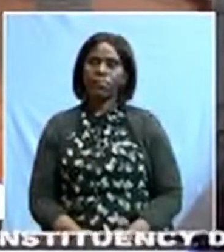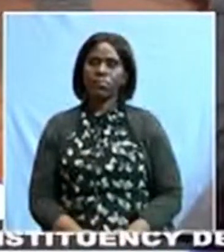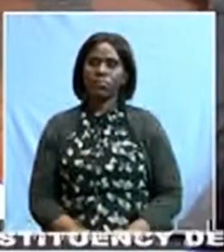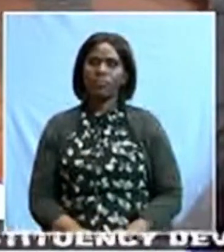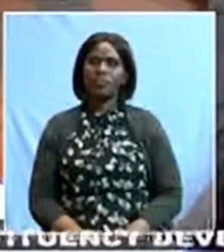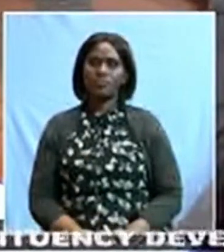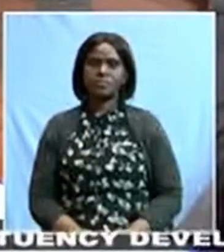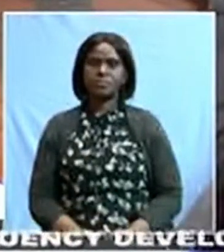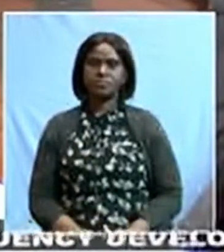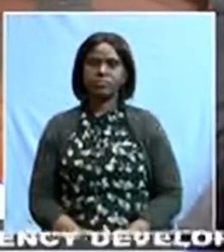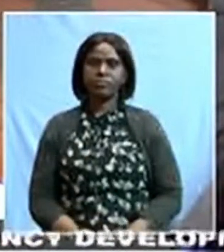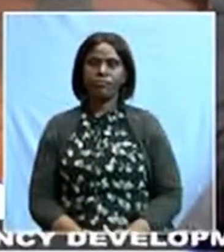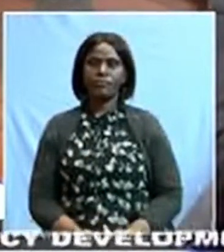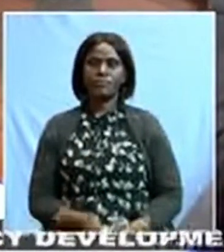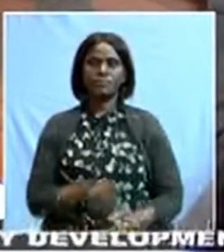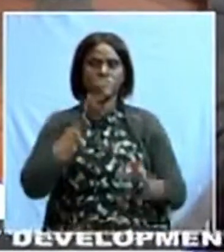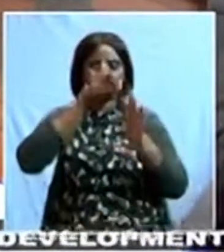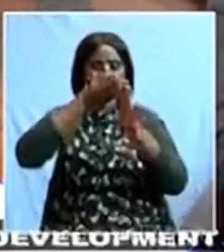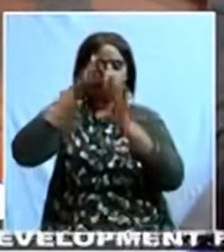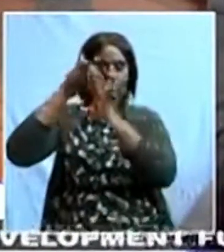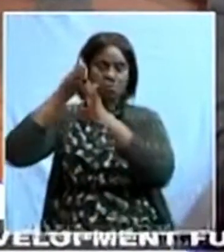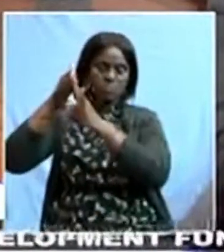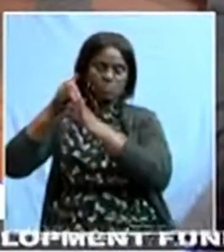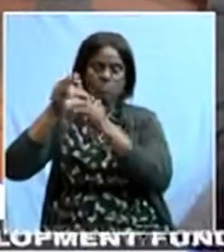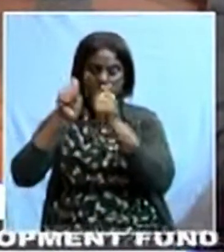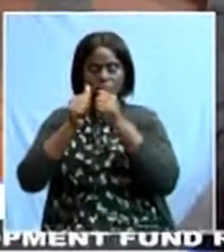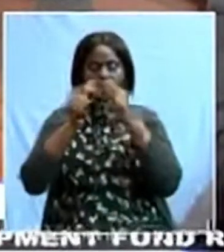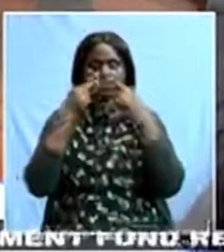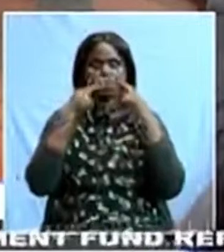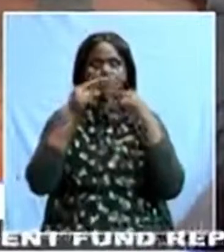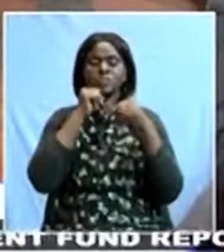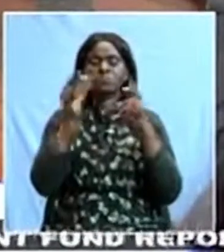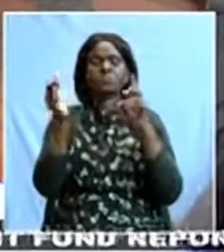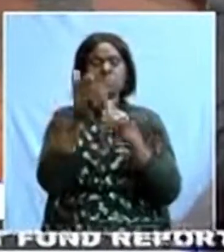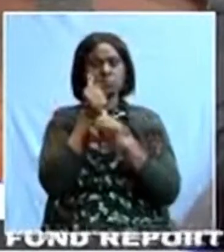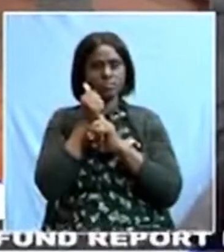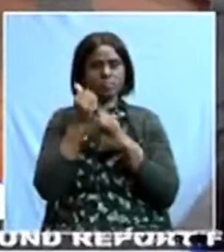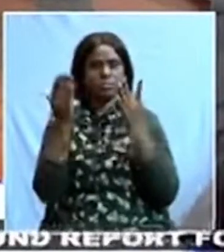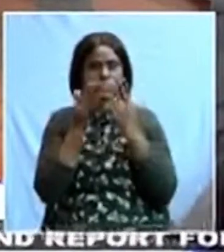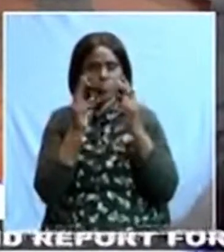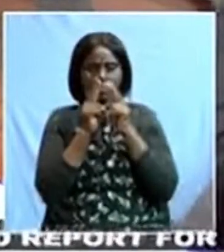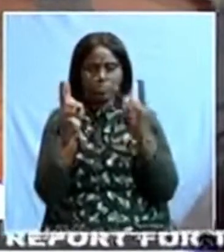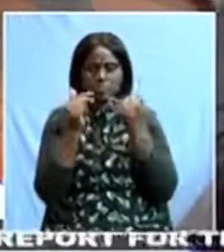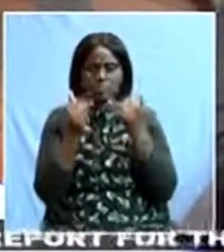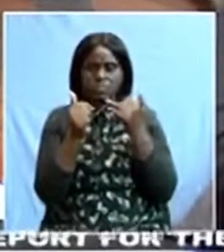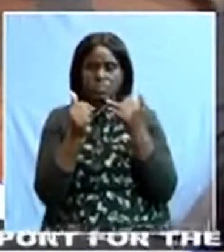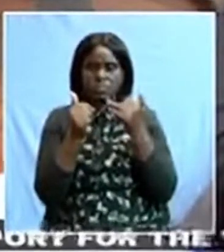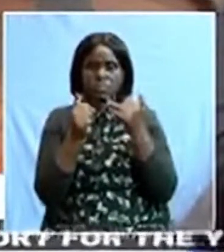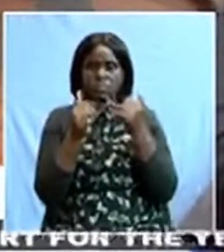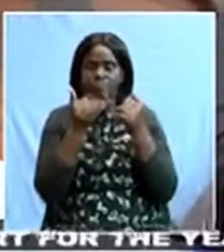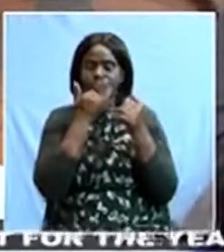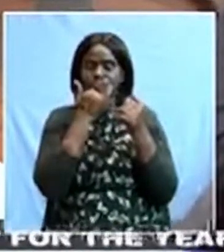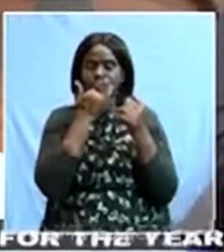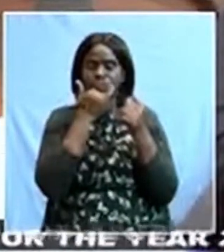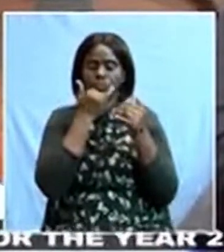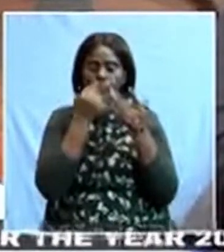okay, deliverable targets and outputs not achieved. So a cause of